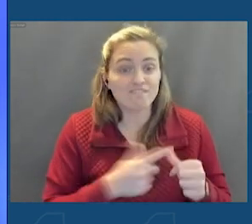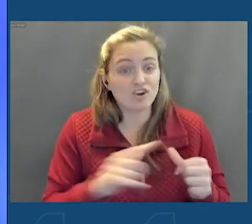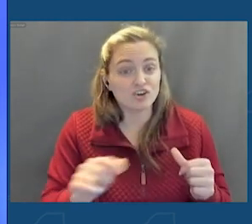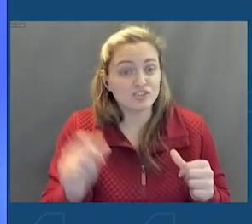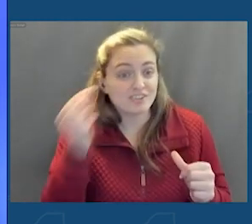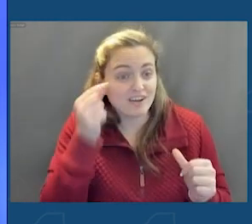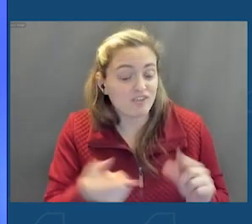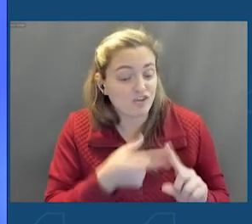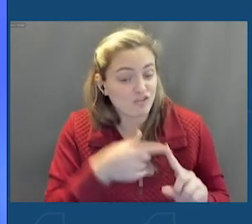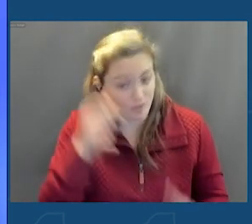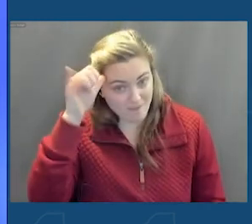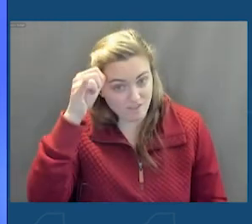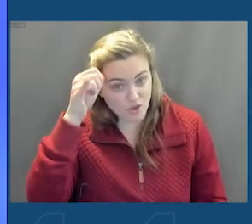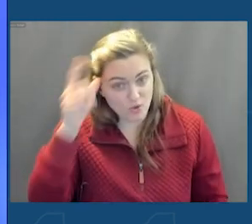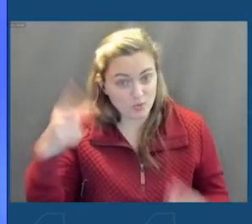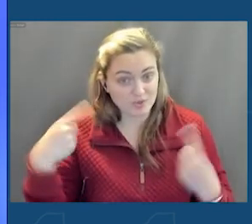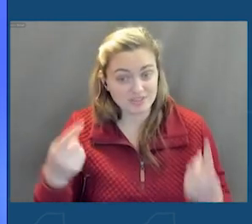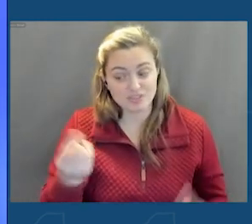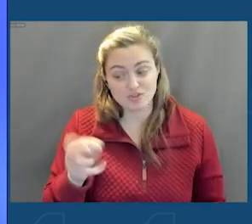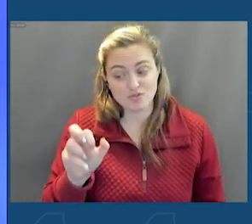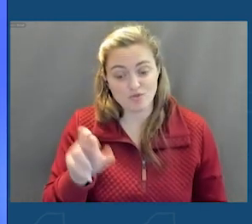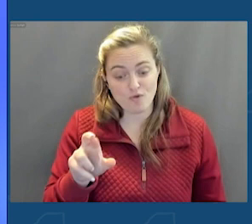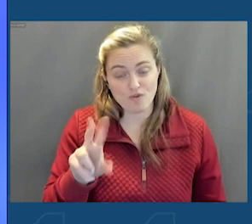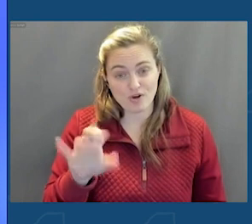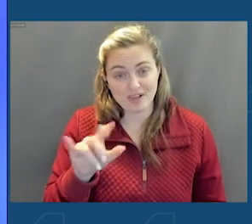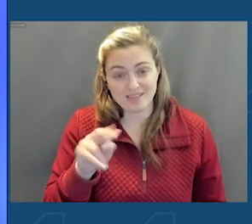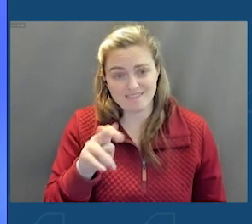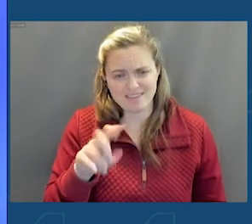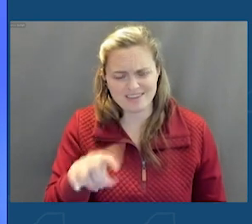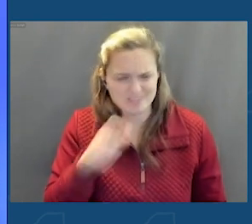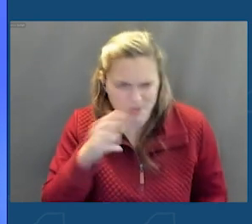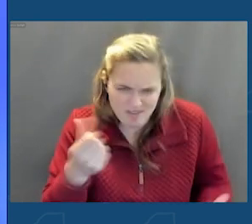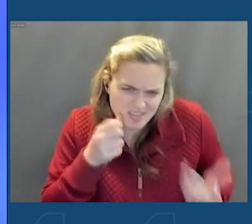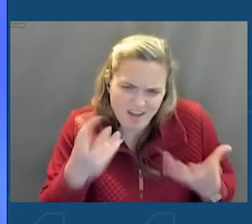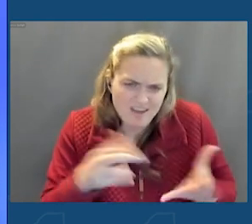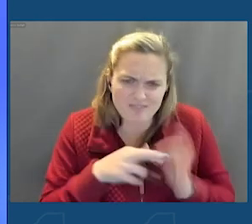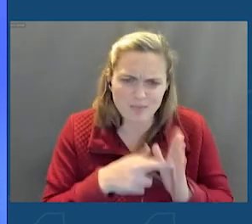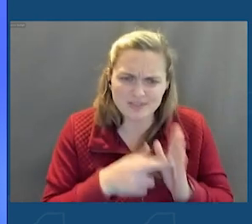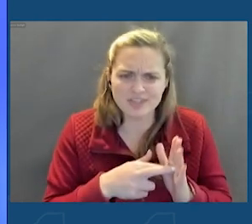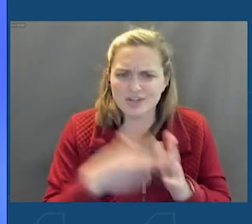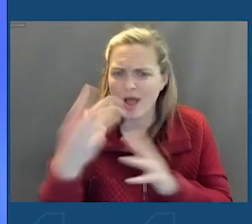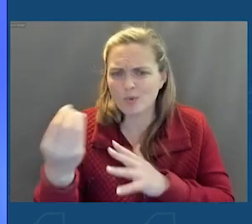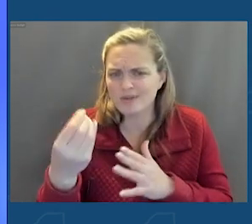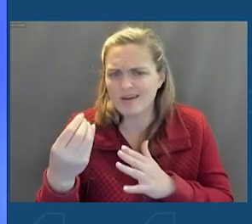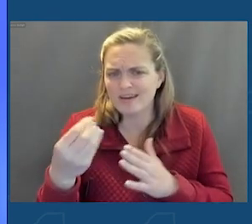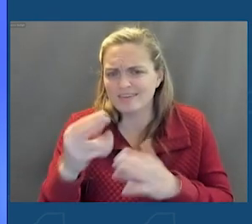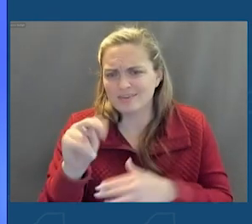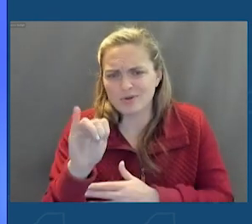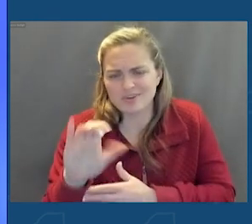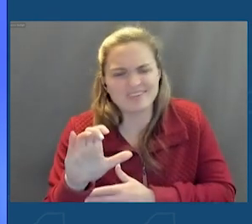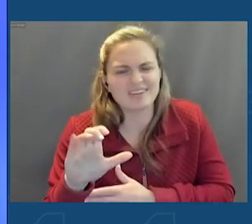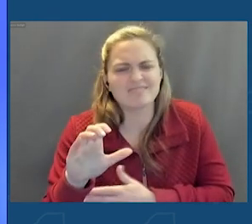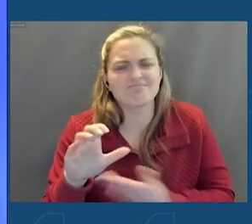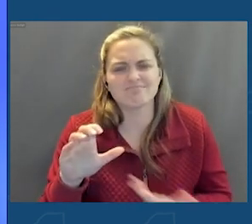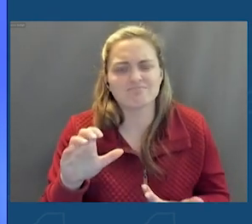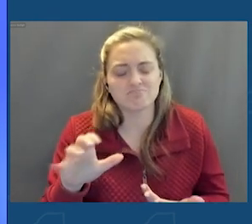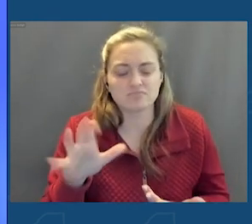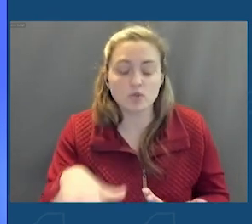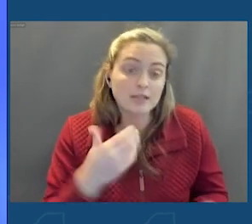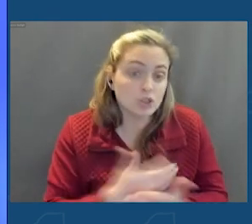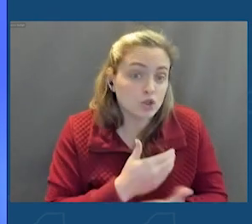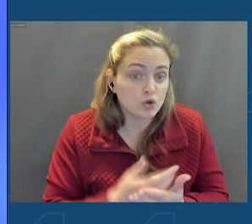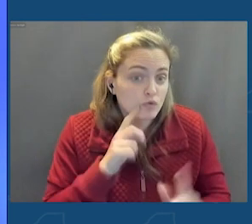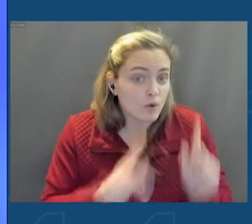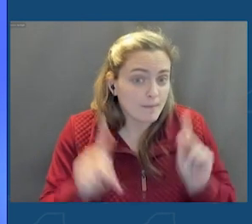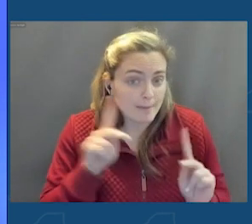York from Buffalo since Grover Cleveland. So we don't get a lot of representation outside the city of New York in our state capital. So that's kind of new for people to adapt